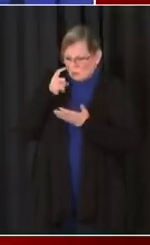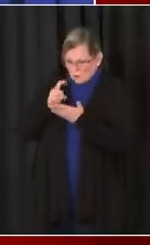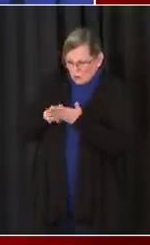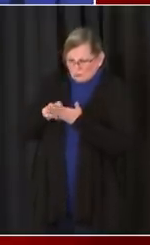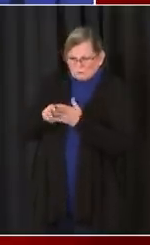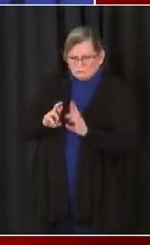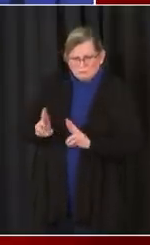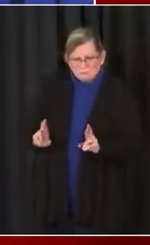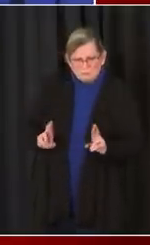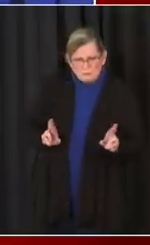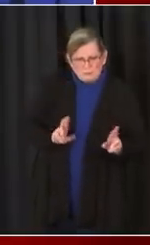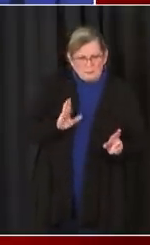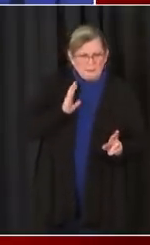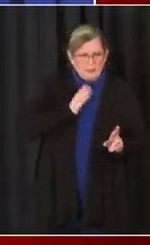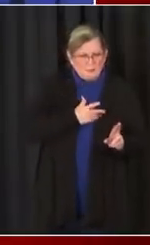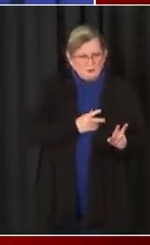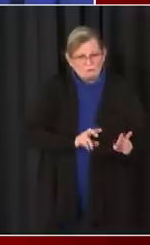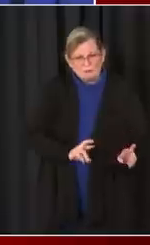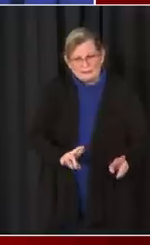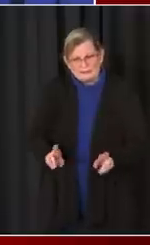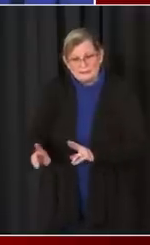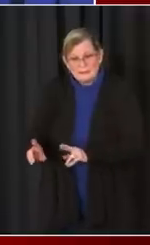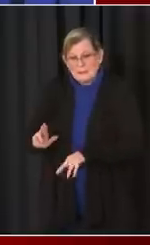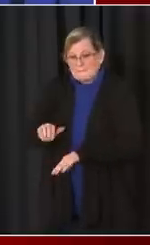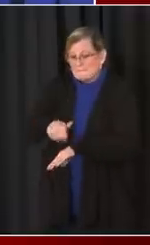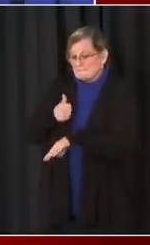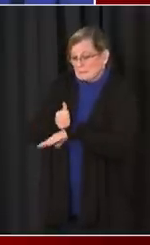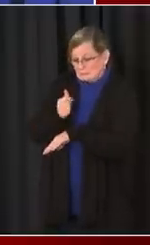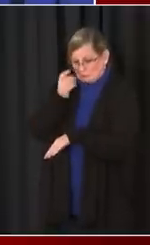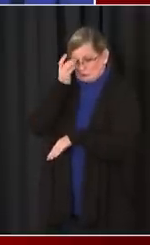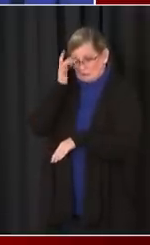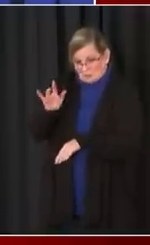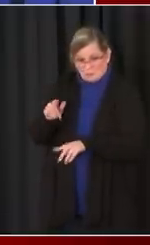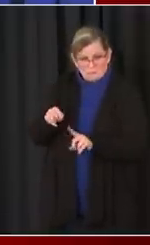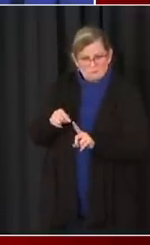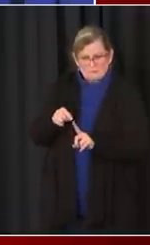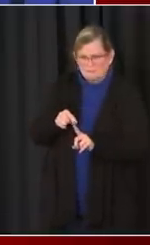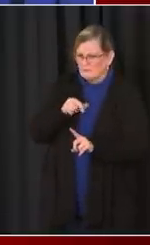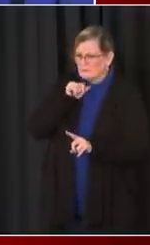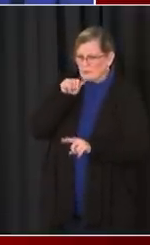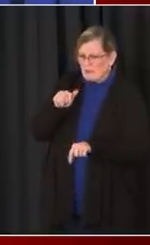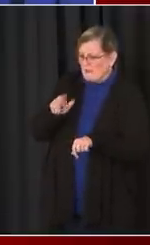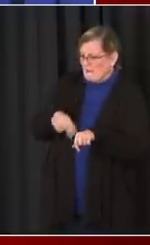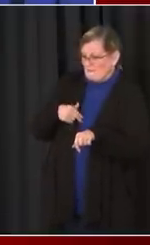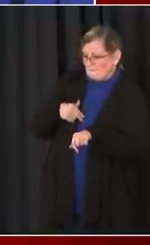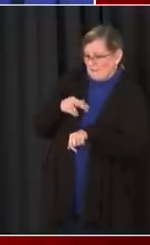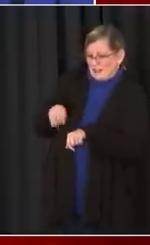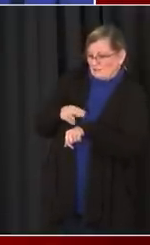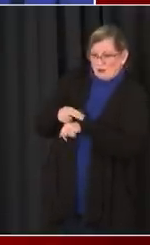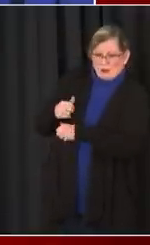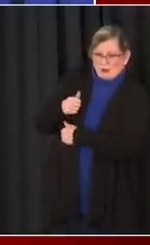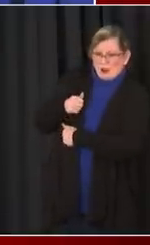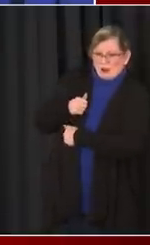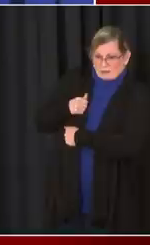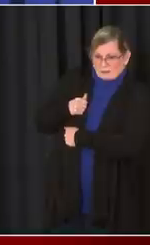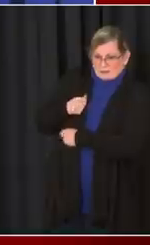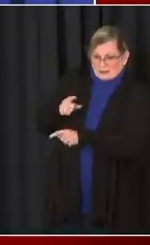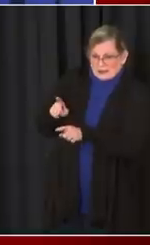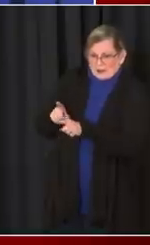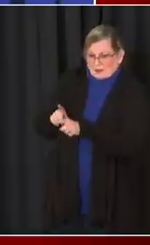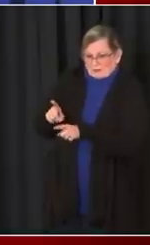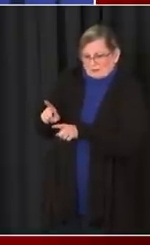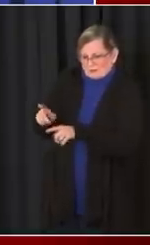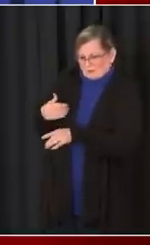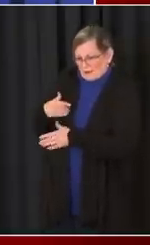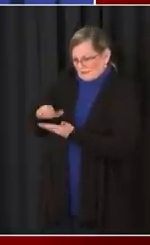make in terms of our preparation for this. So based on the intelligence, not only did we have the National Guard, but we had the National Guard and we had